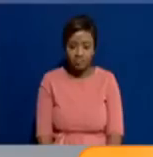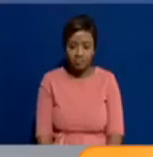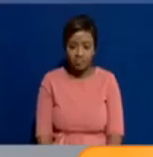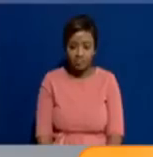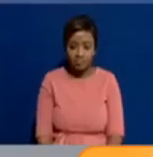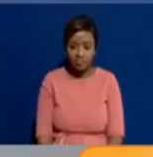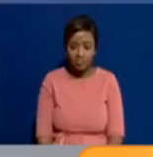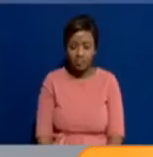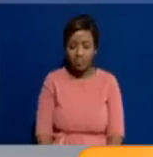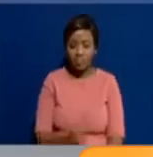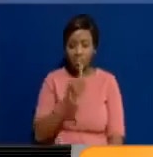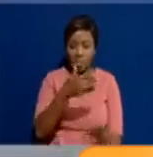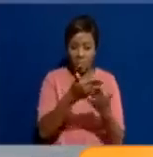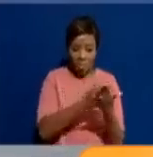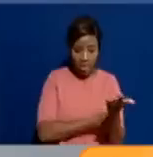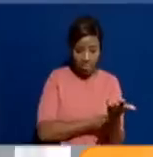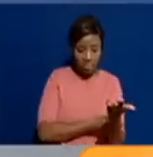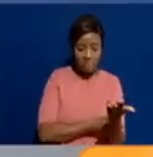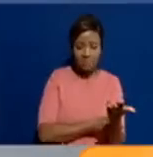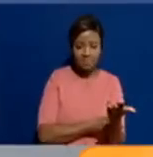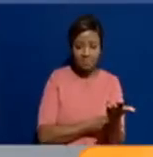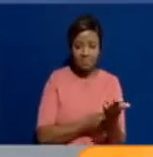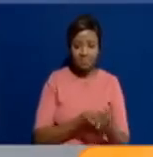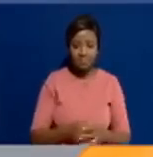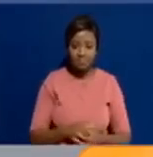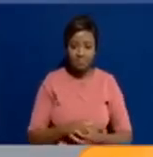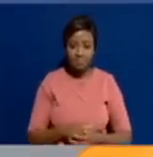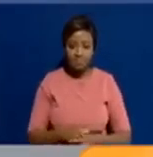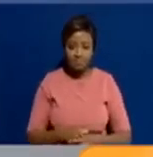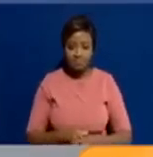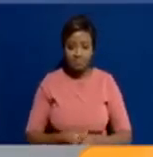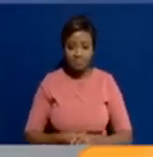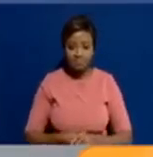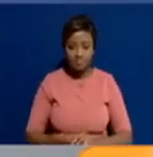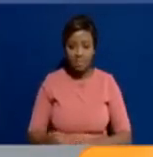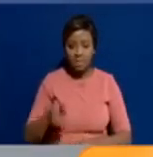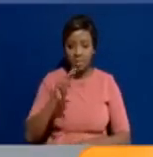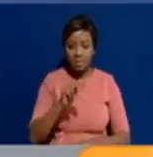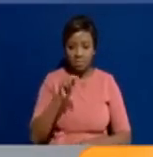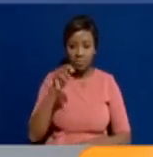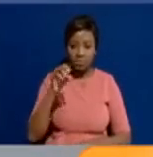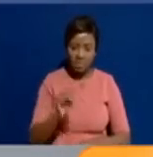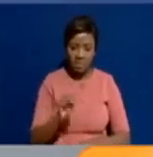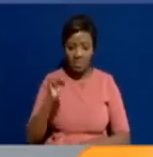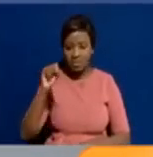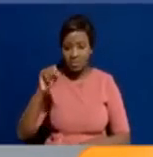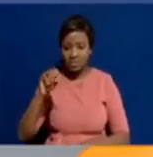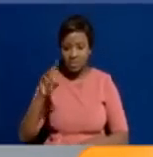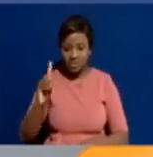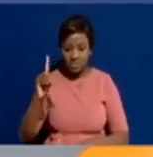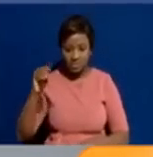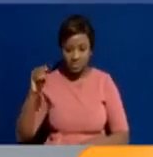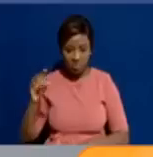According to a report by the National Syndemic Disease Control Council, 52% of all new